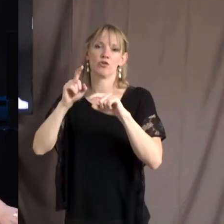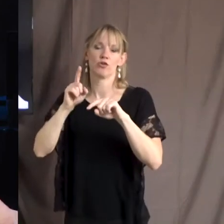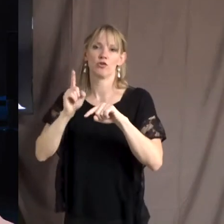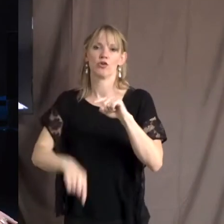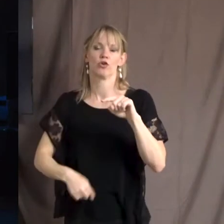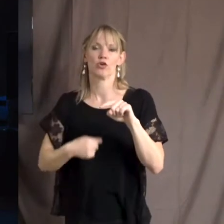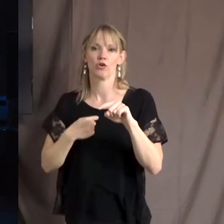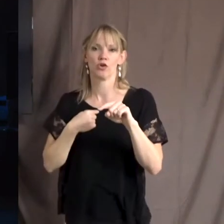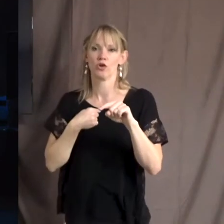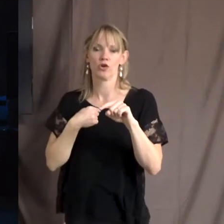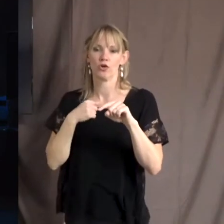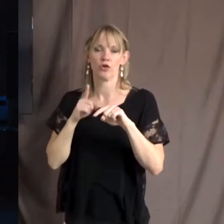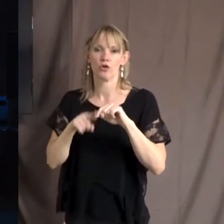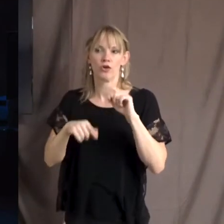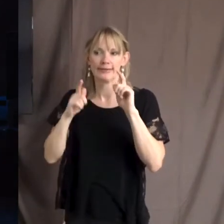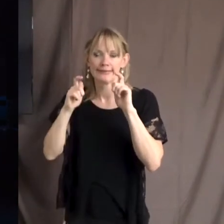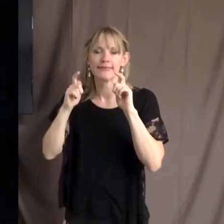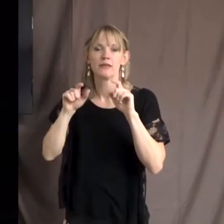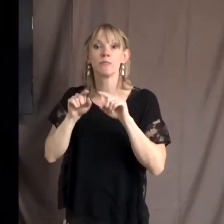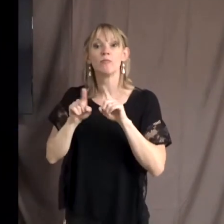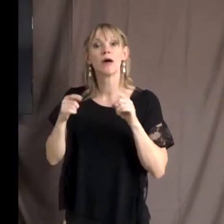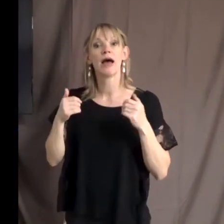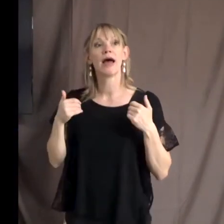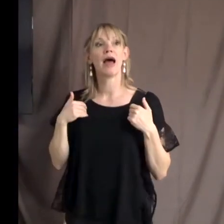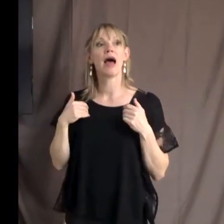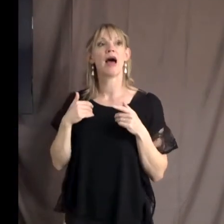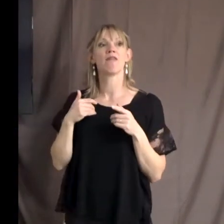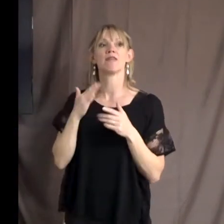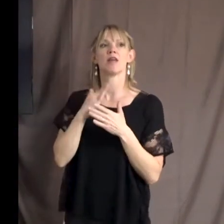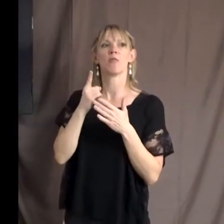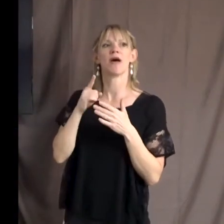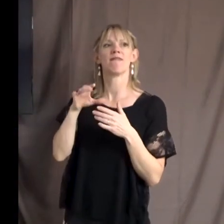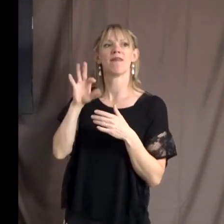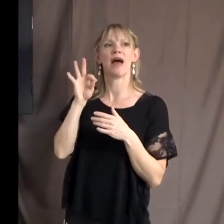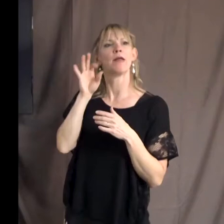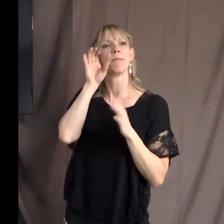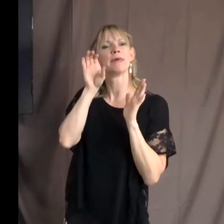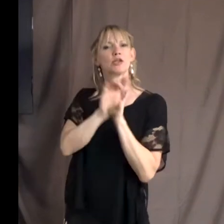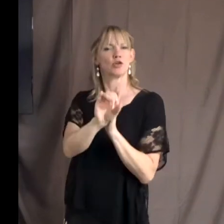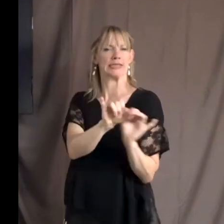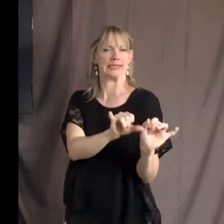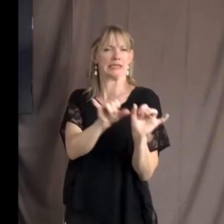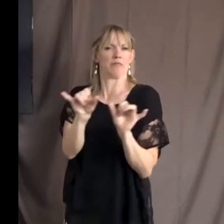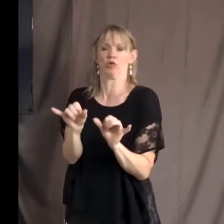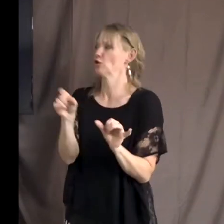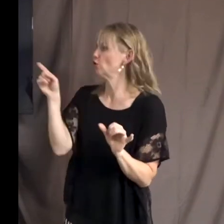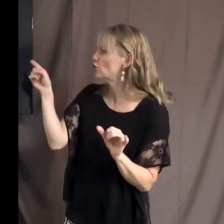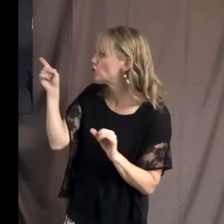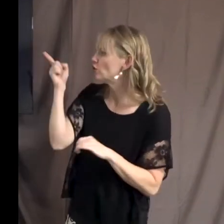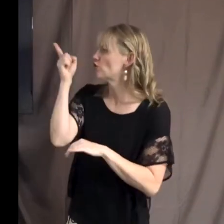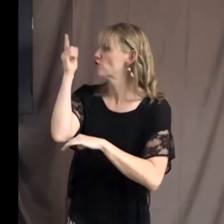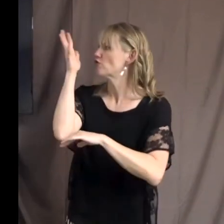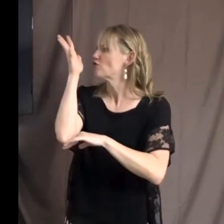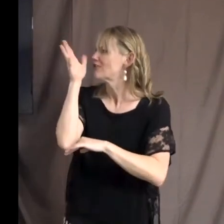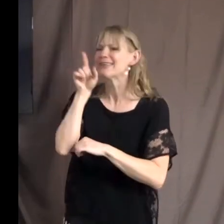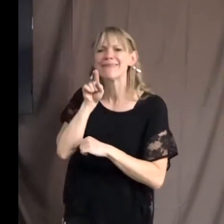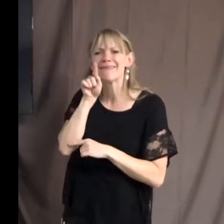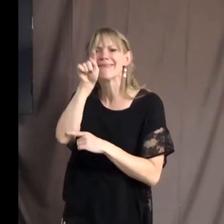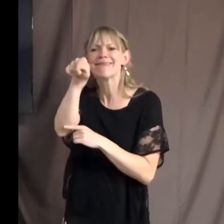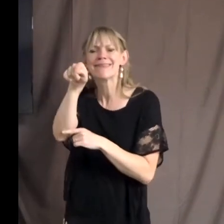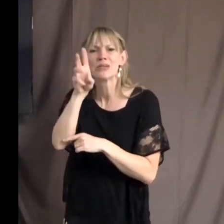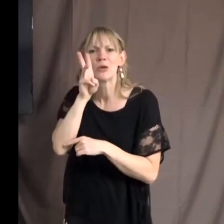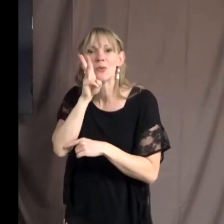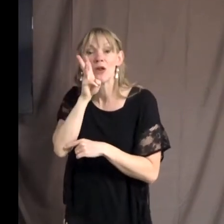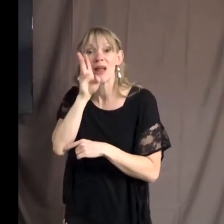that John took us to, but I have Lindsay help find a picture that is similar to that, a tree right out in the middle. This